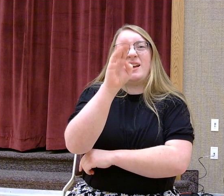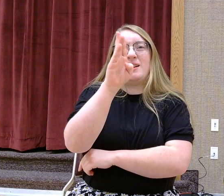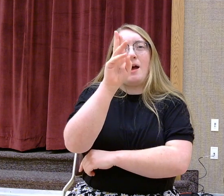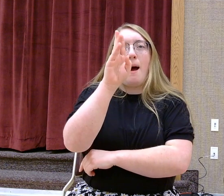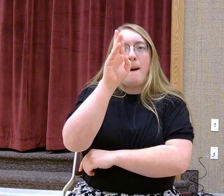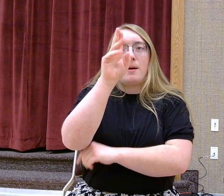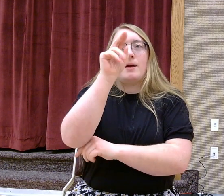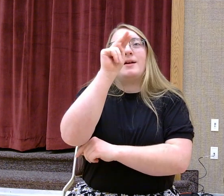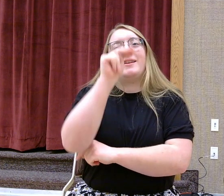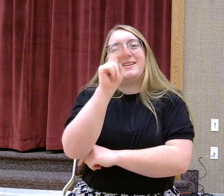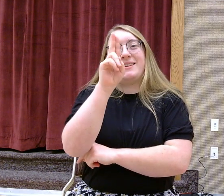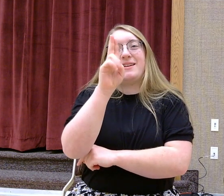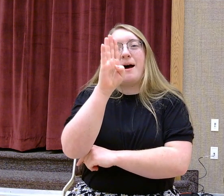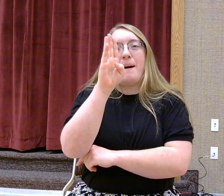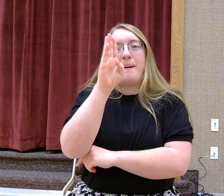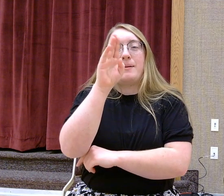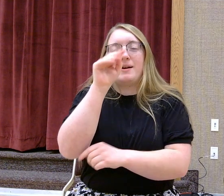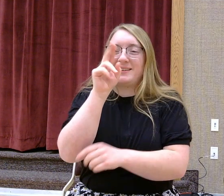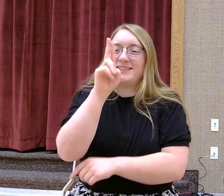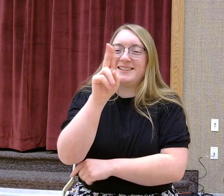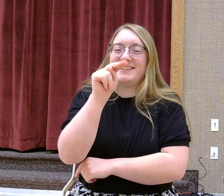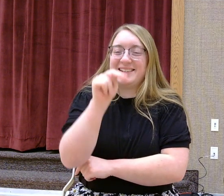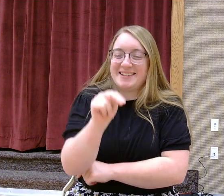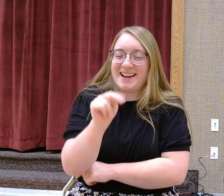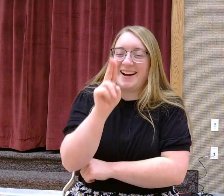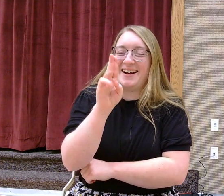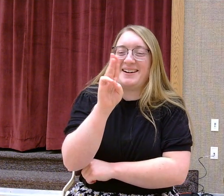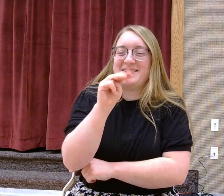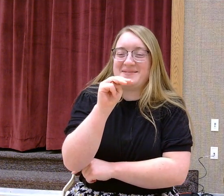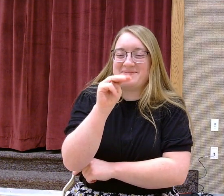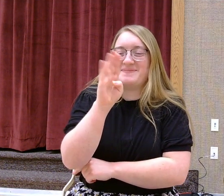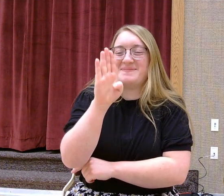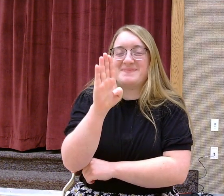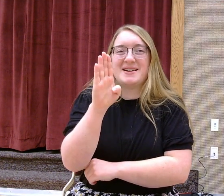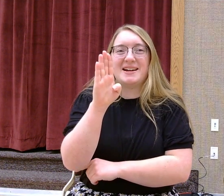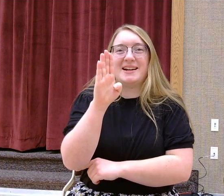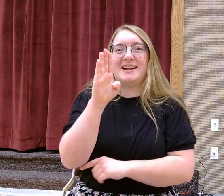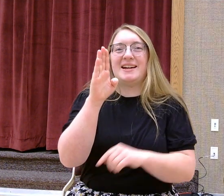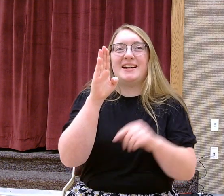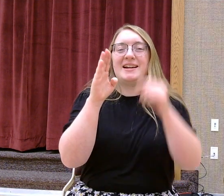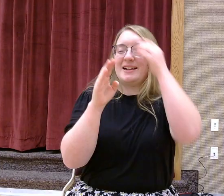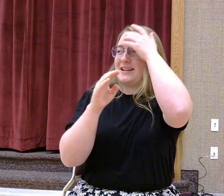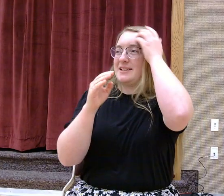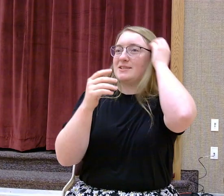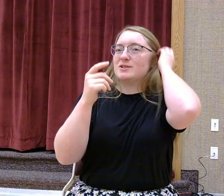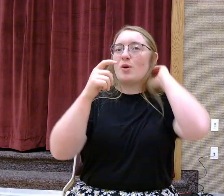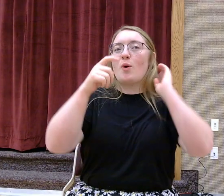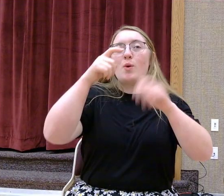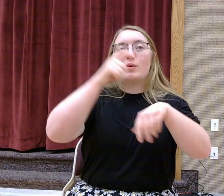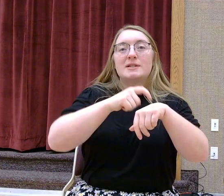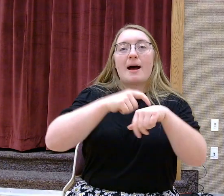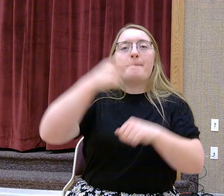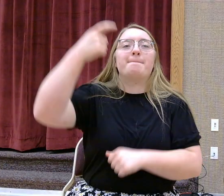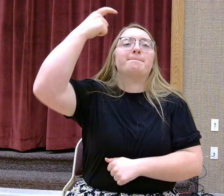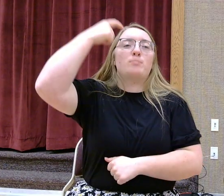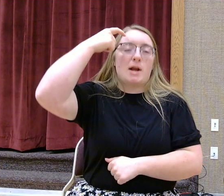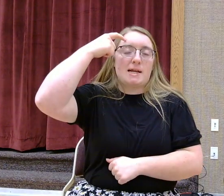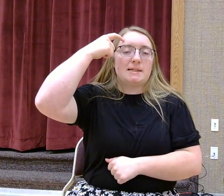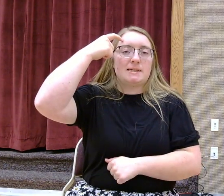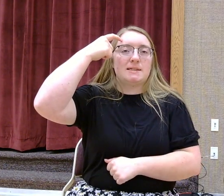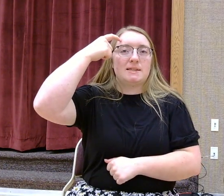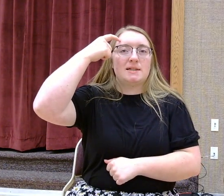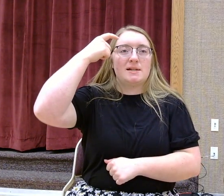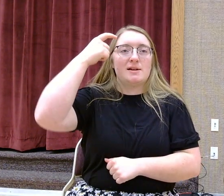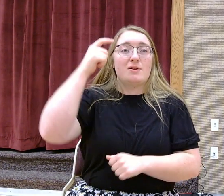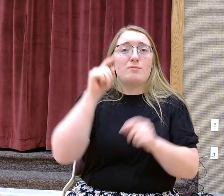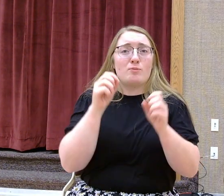ER immediately. Okay? Time is brain. Time is brain. Okay? We have amazing things